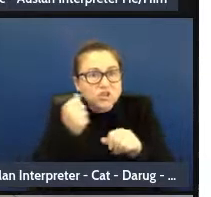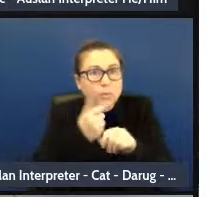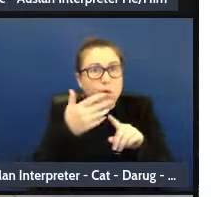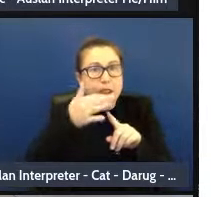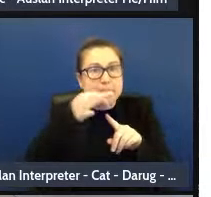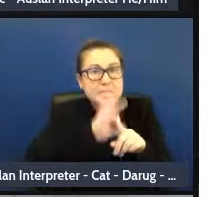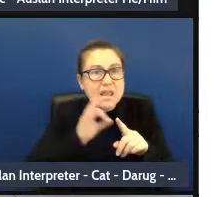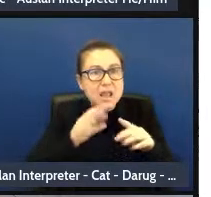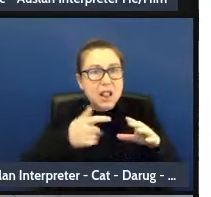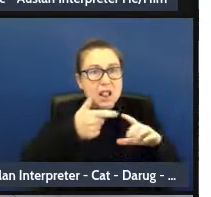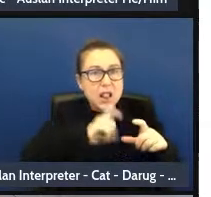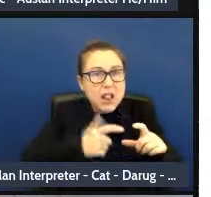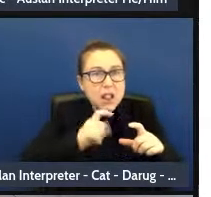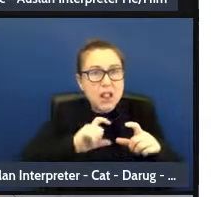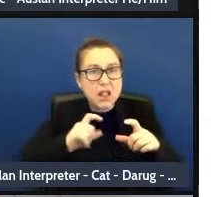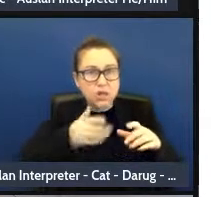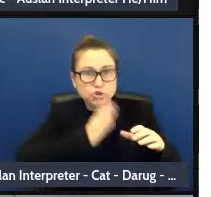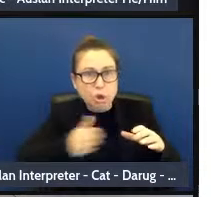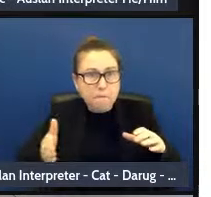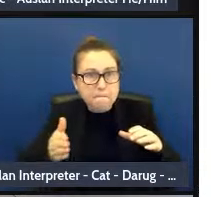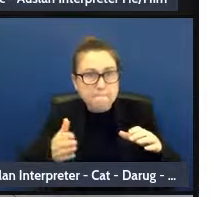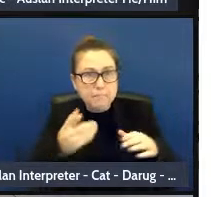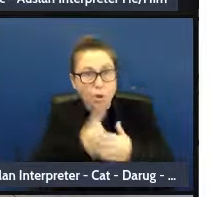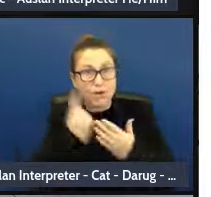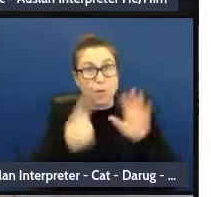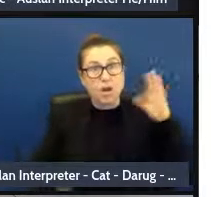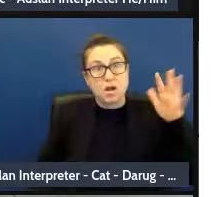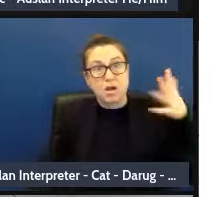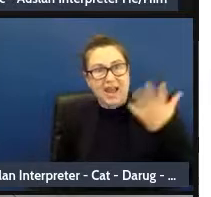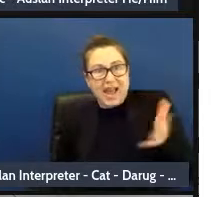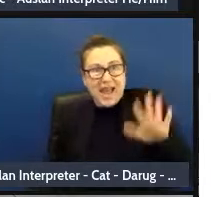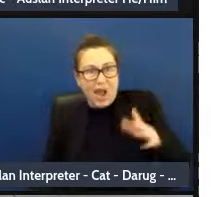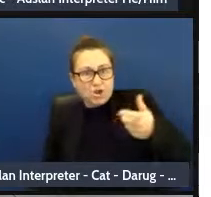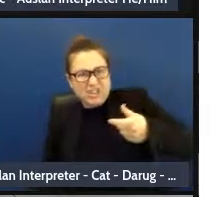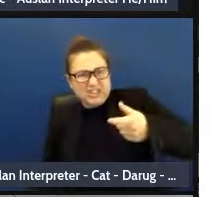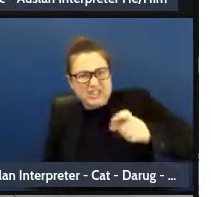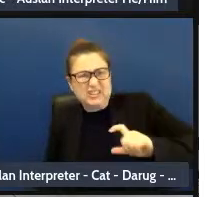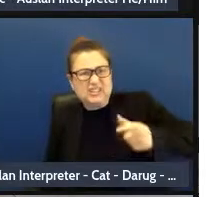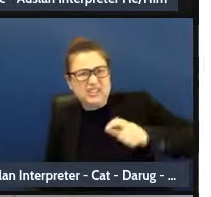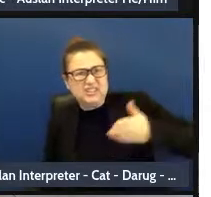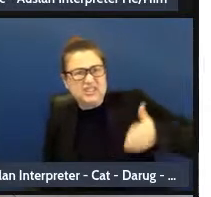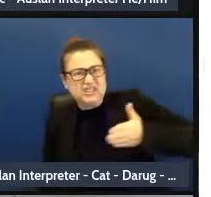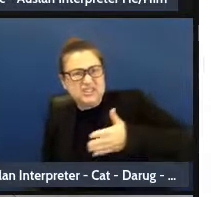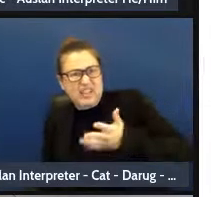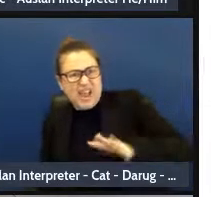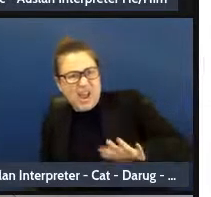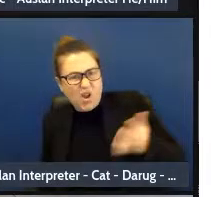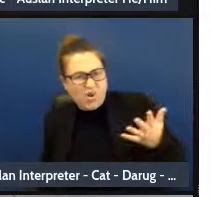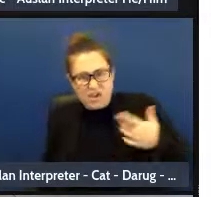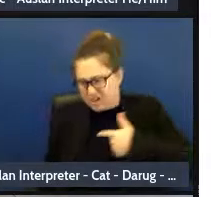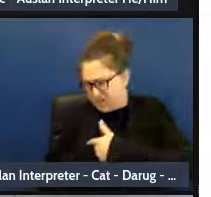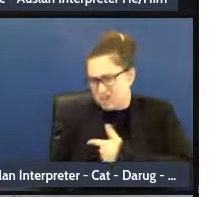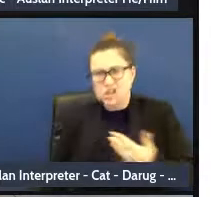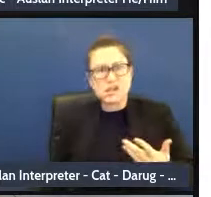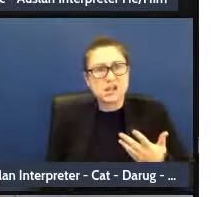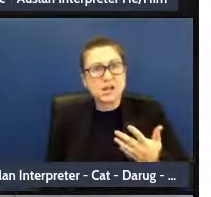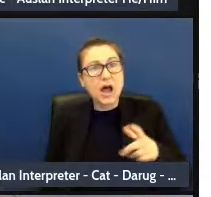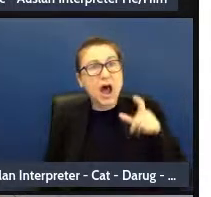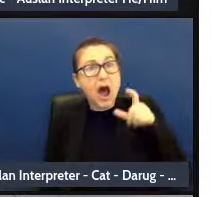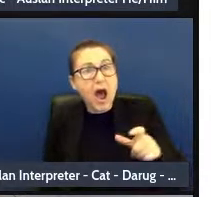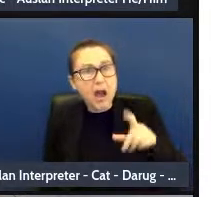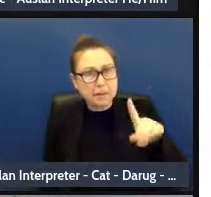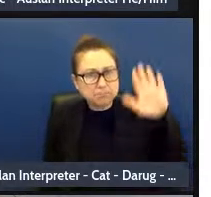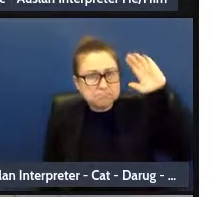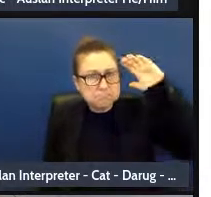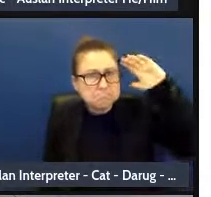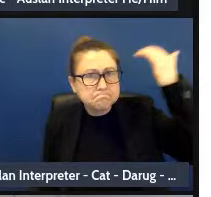vegetables with just the use of one hand. That's tricky, right? But you're motivated and you're willing to